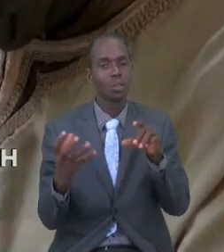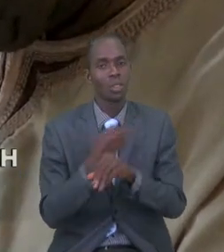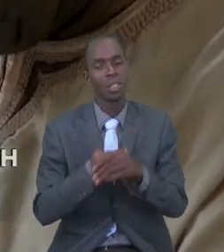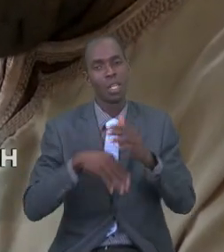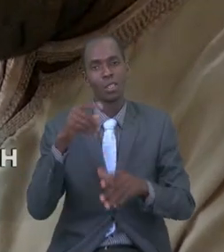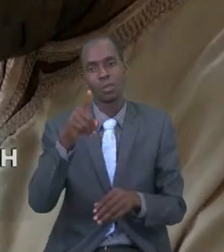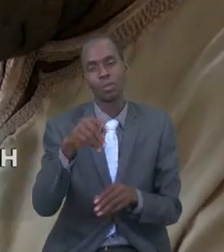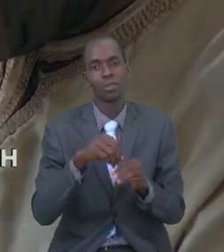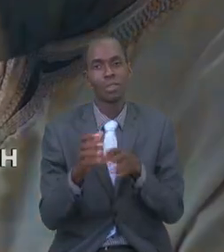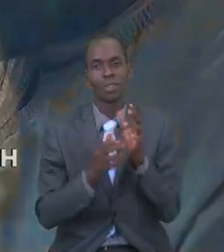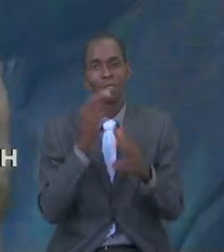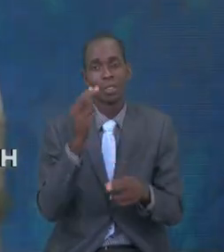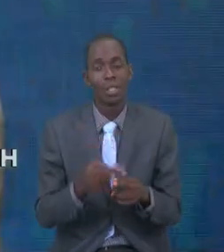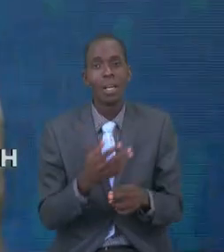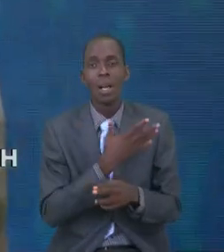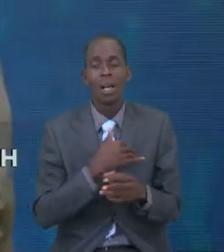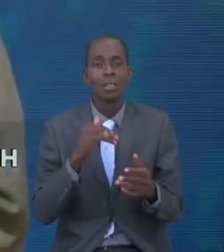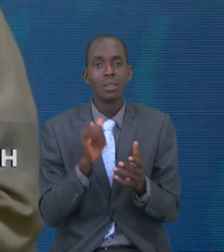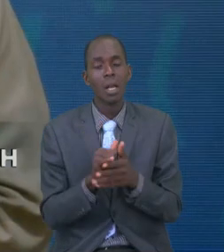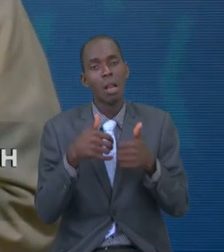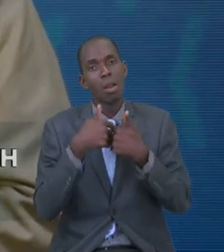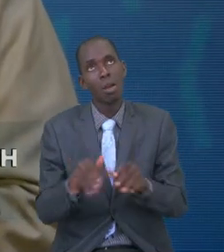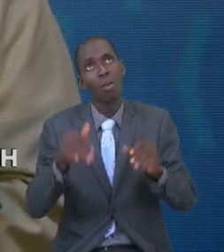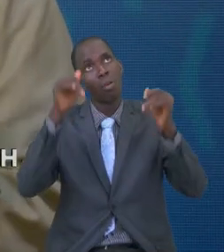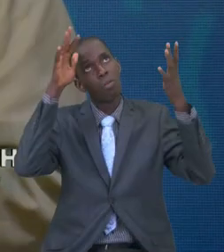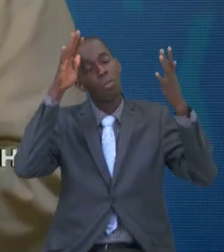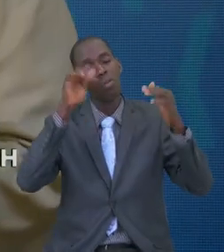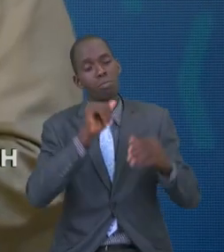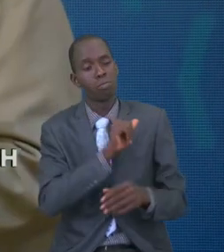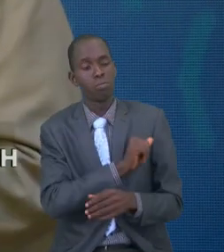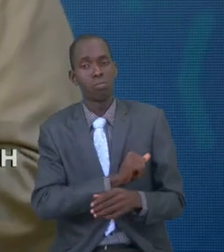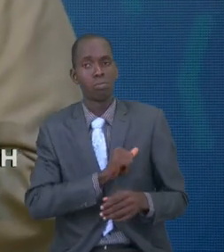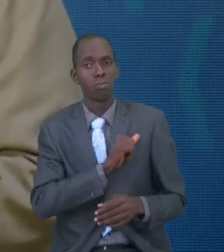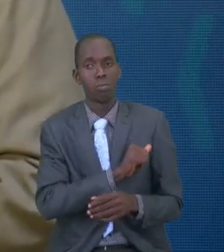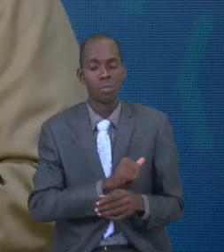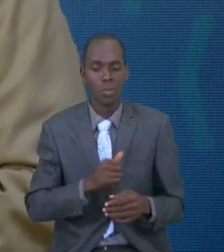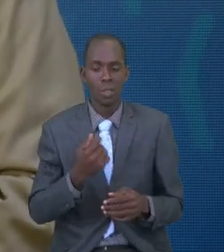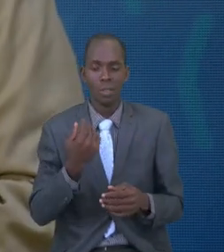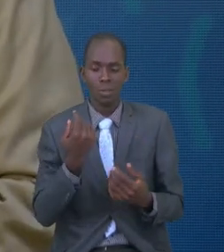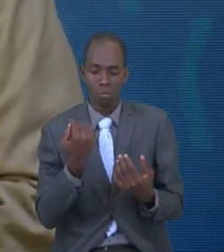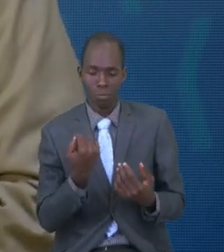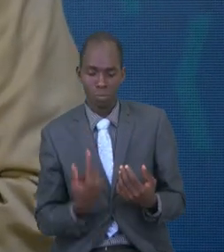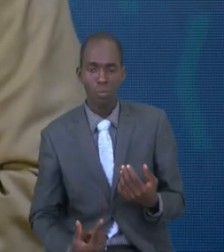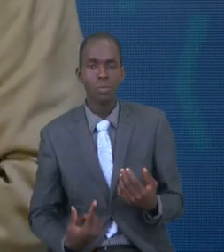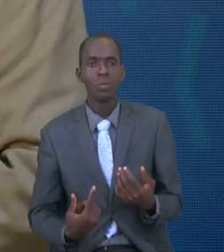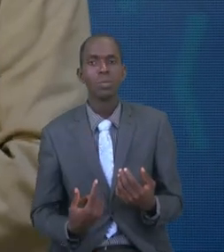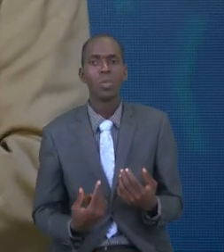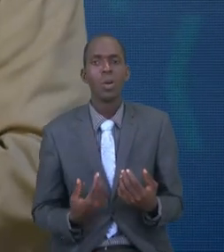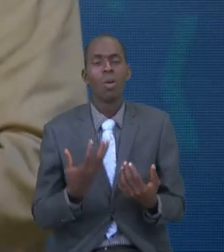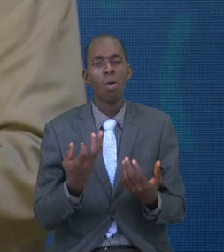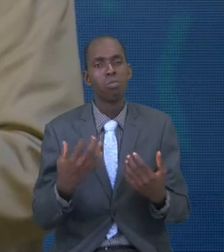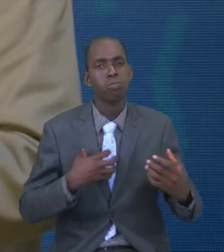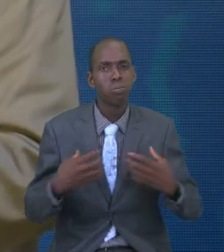Yeah. And that despondent attitude, drooping, complaining, wanting